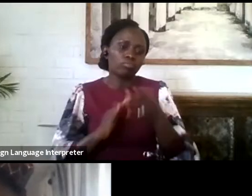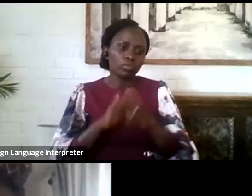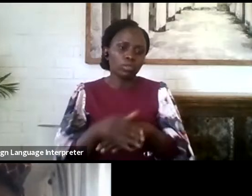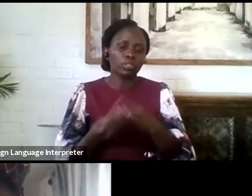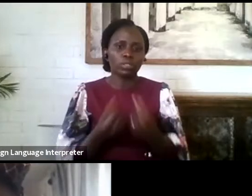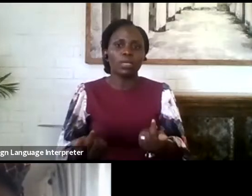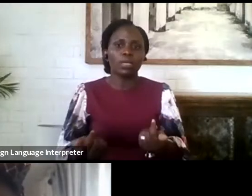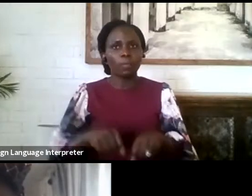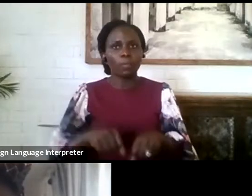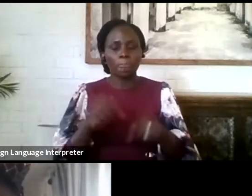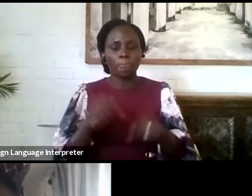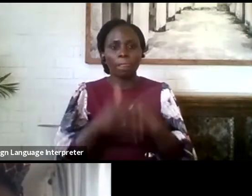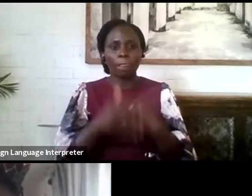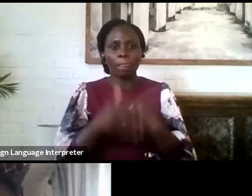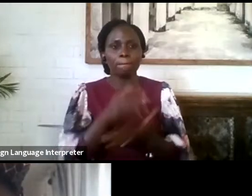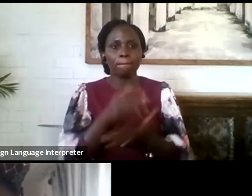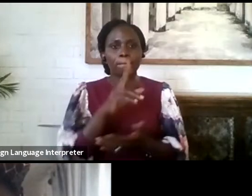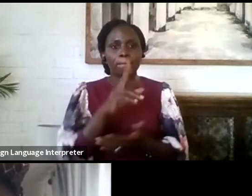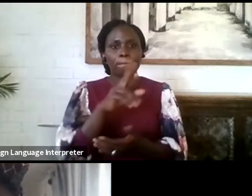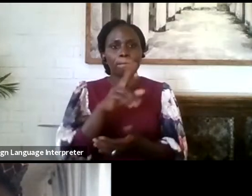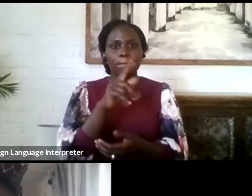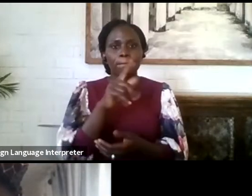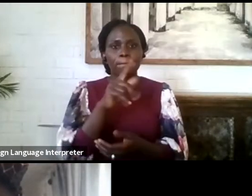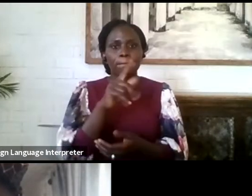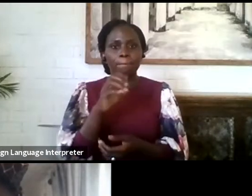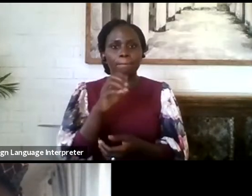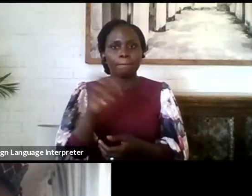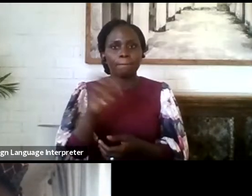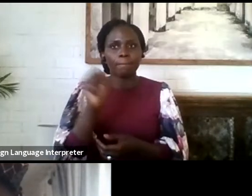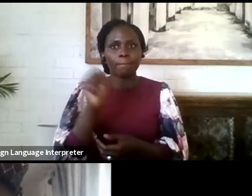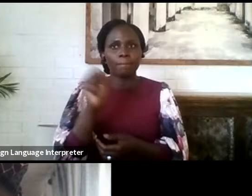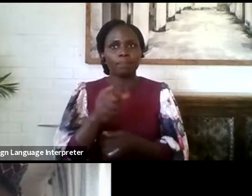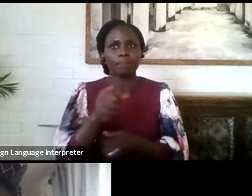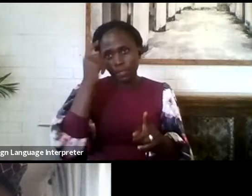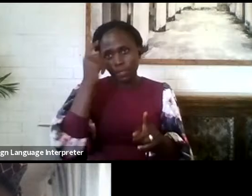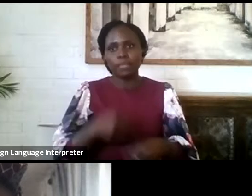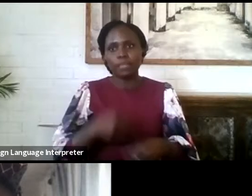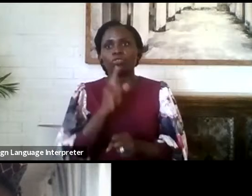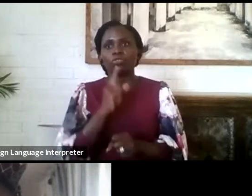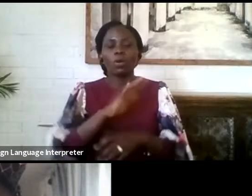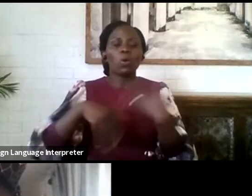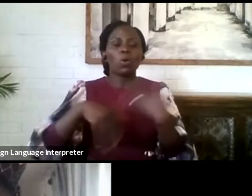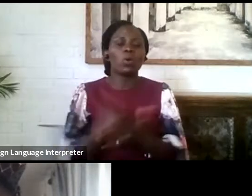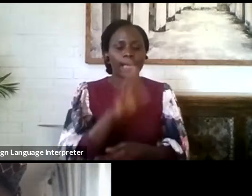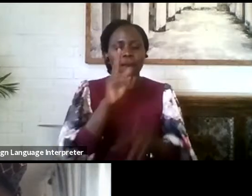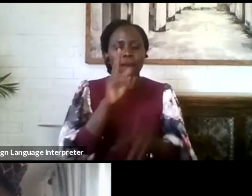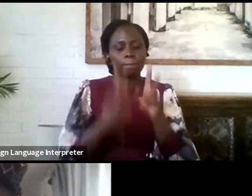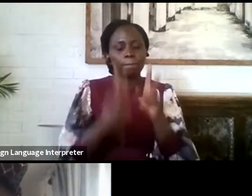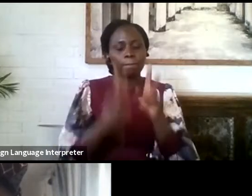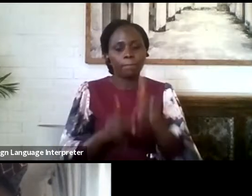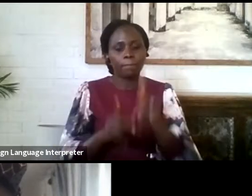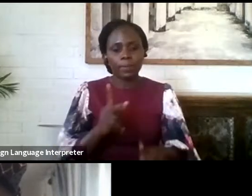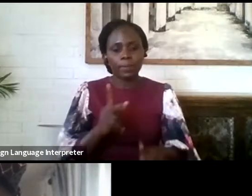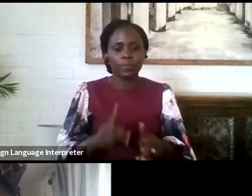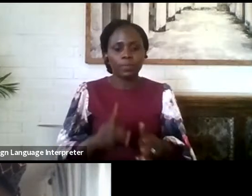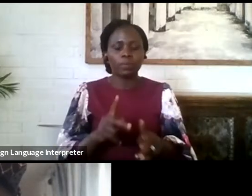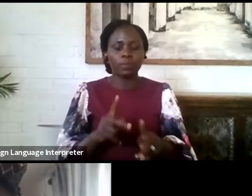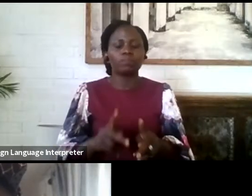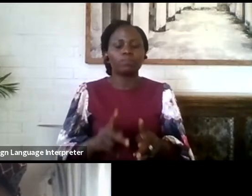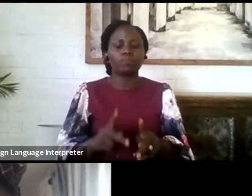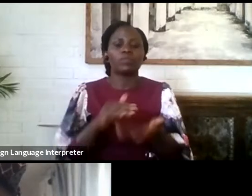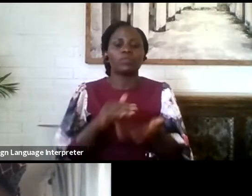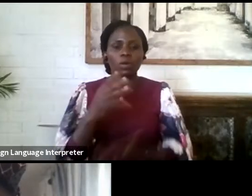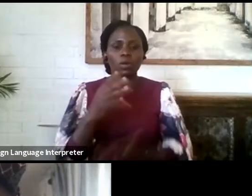to ensure that all their citizens, and not just a few, especially the rich and those with better internet connections, are able